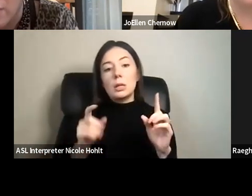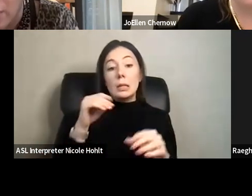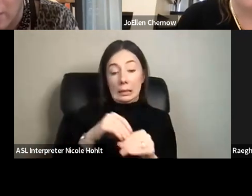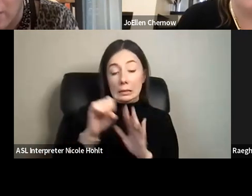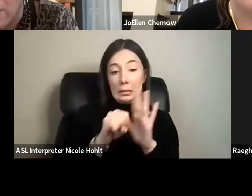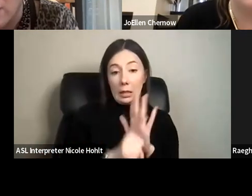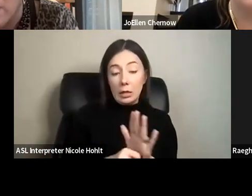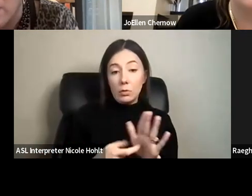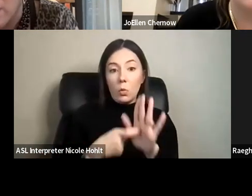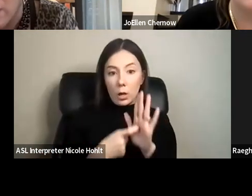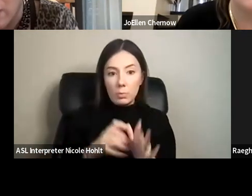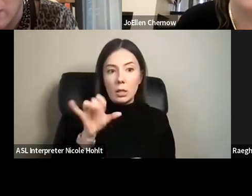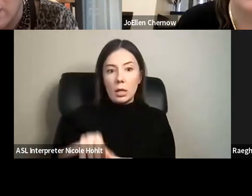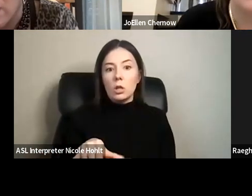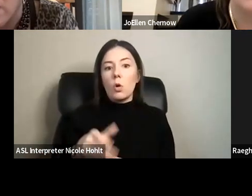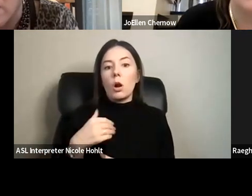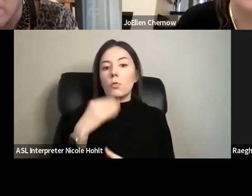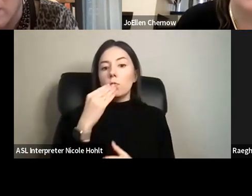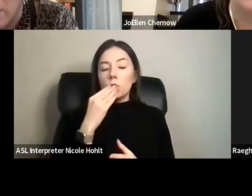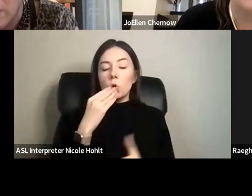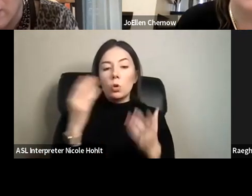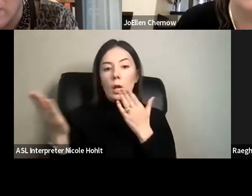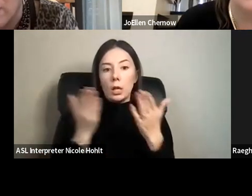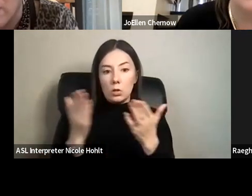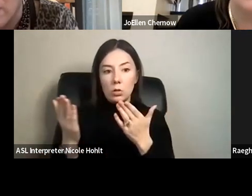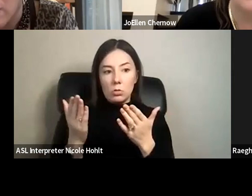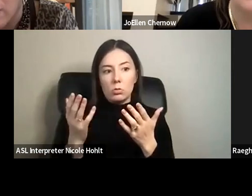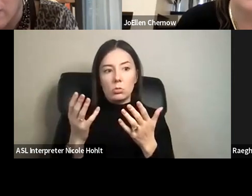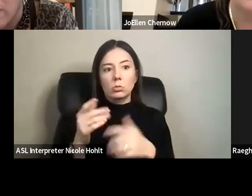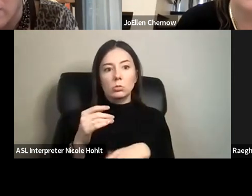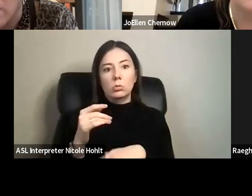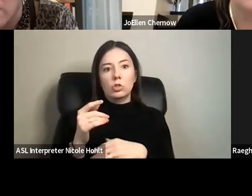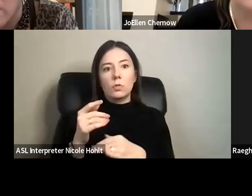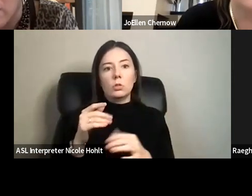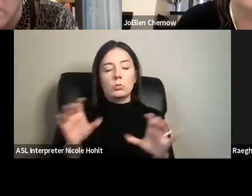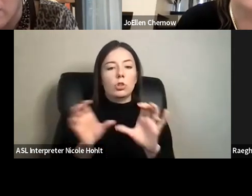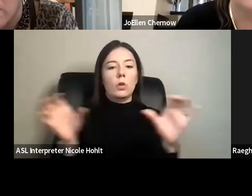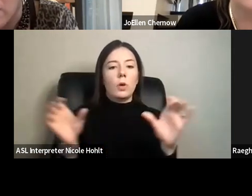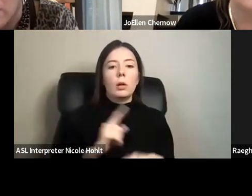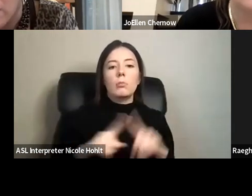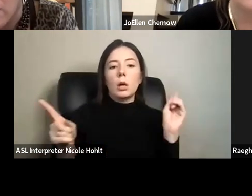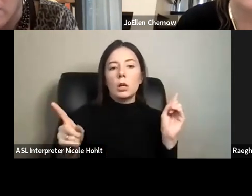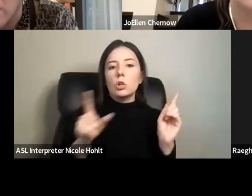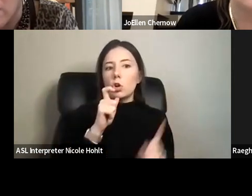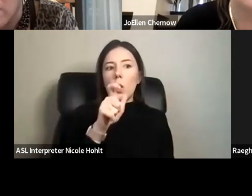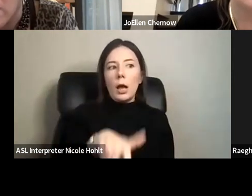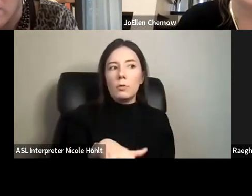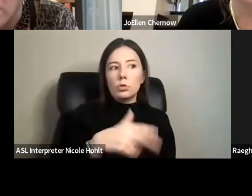food handler certified. You do not have to go through the serve safe and give the National Restaurant Association your